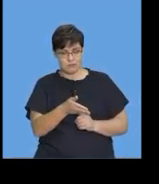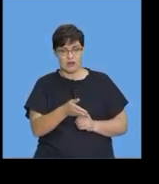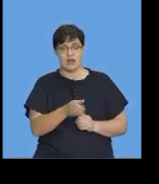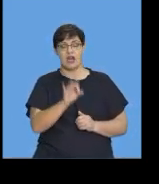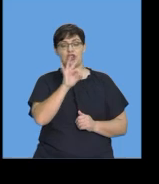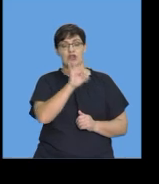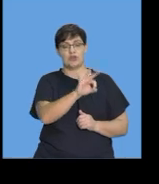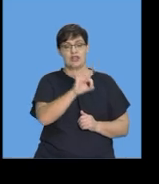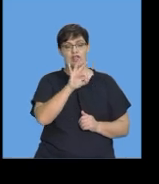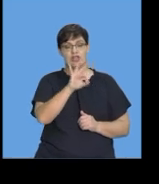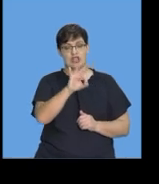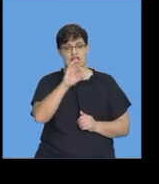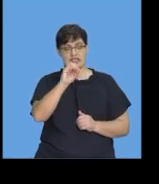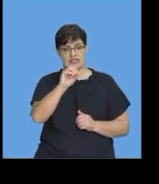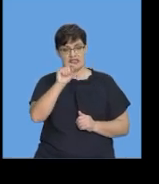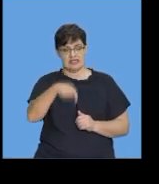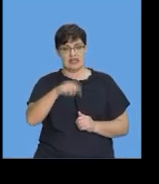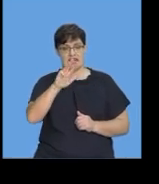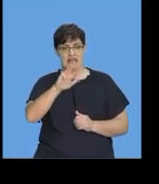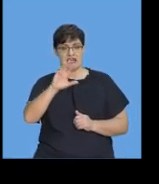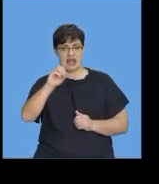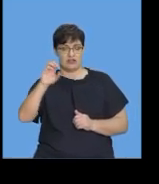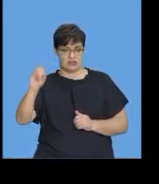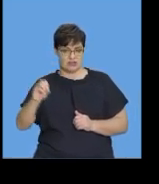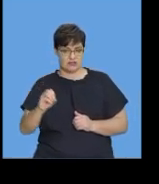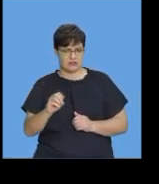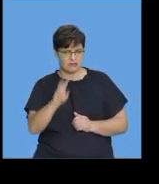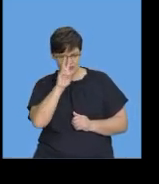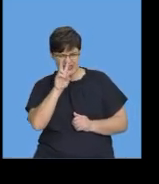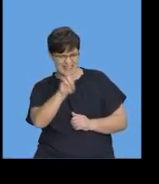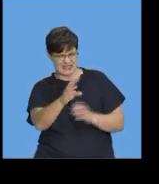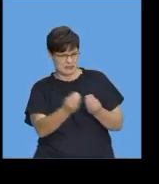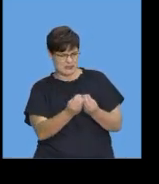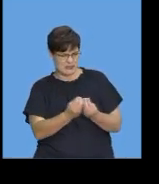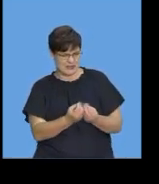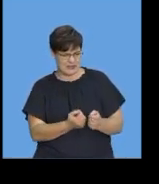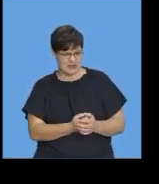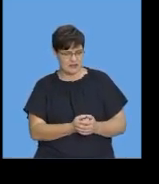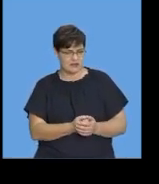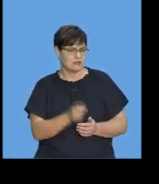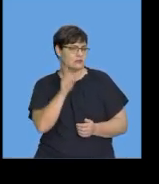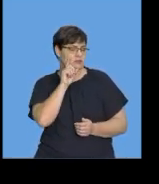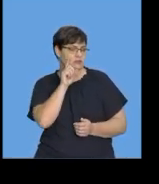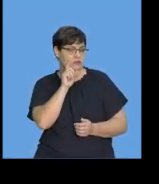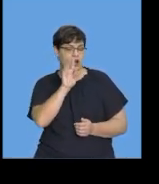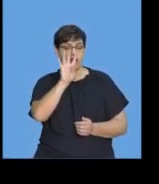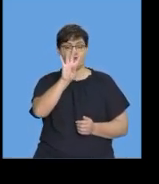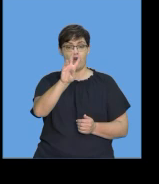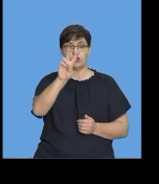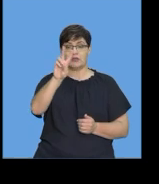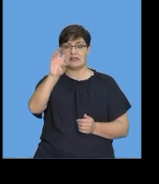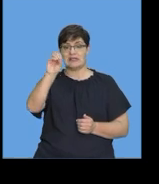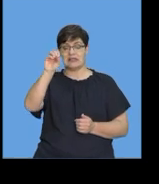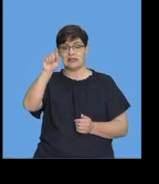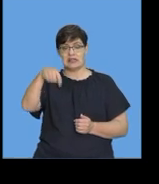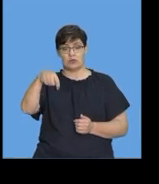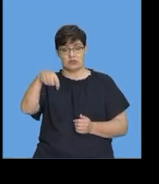to 330,900. Now, I want you to notice something here. Watch.